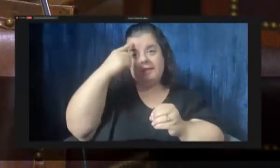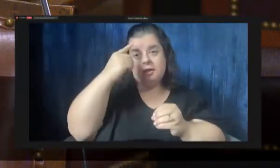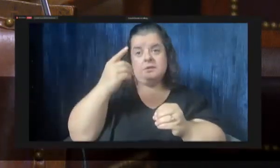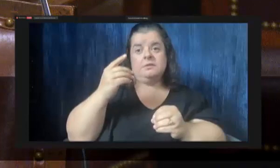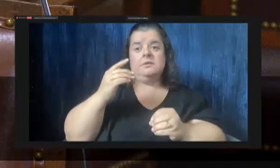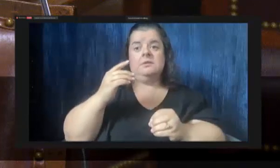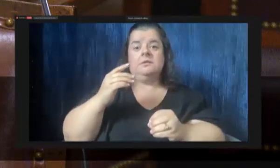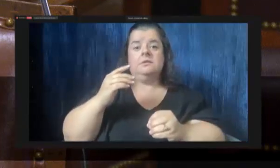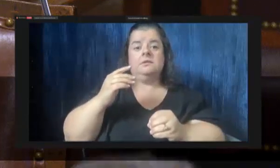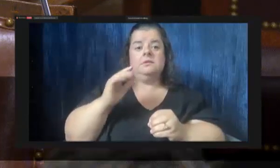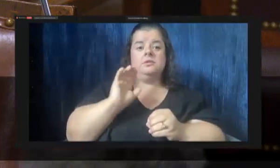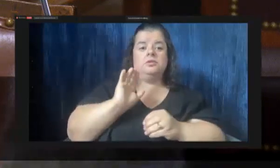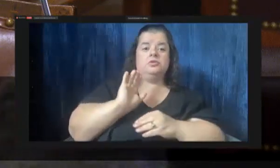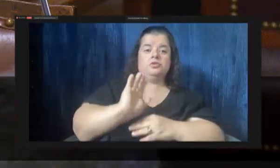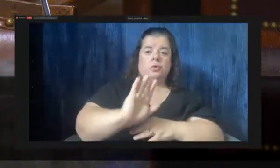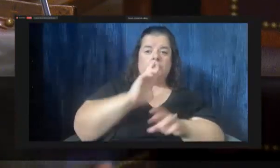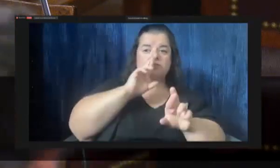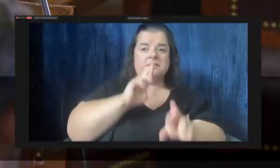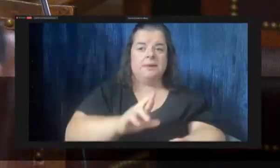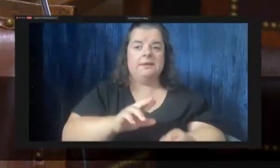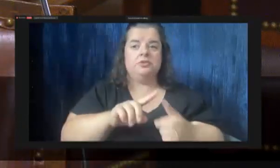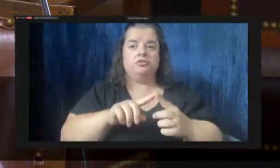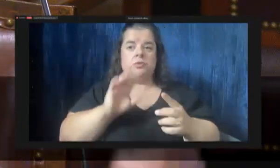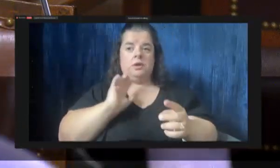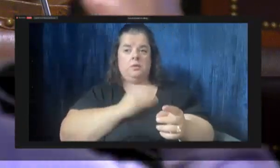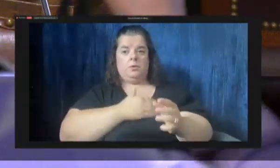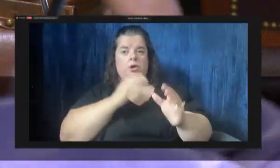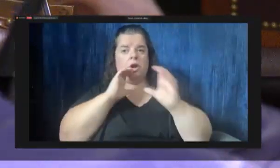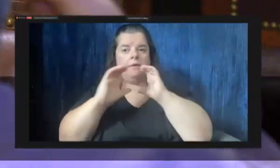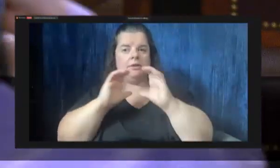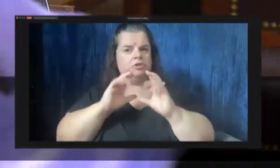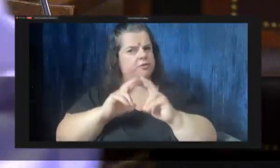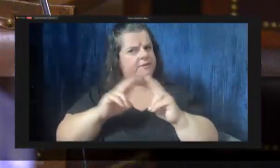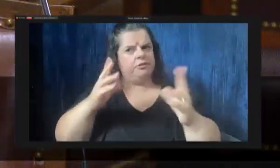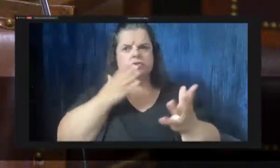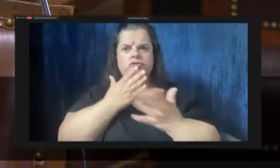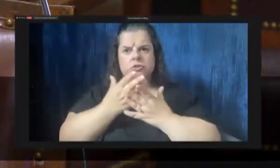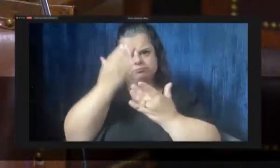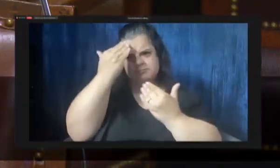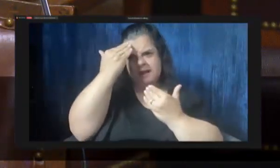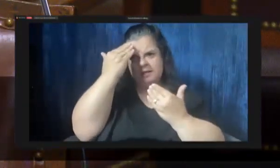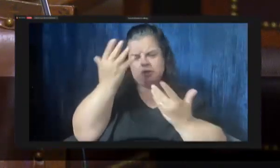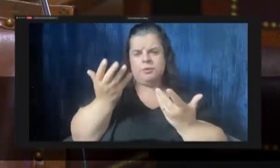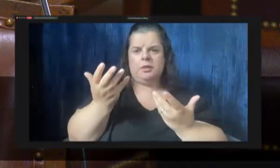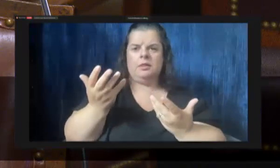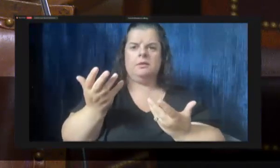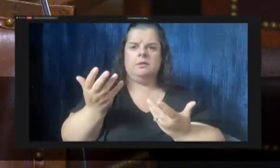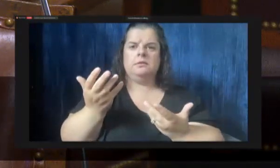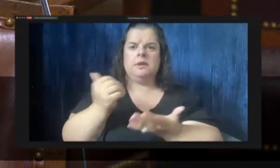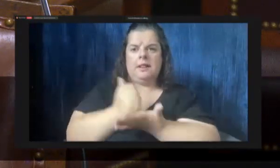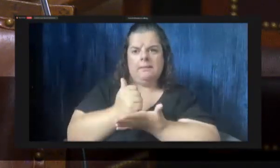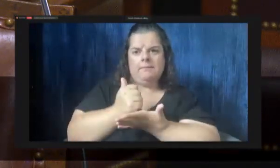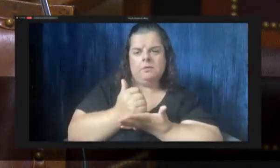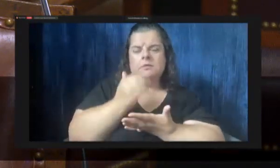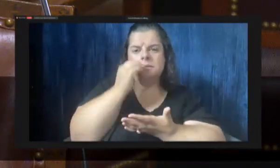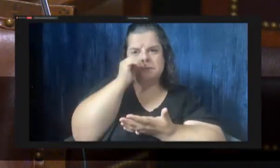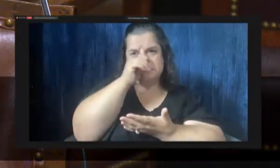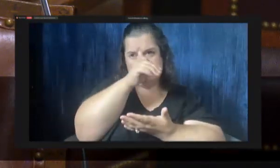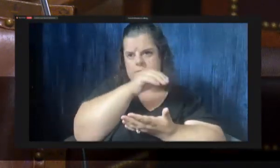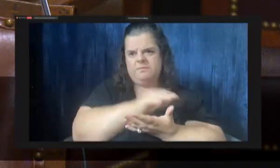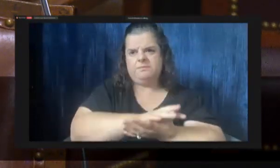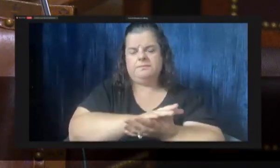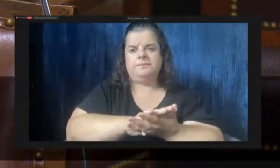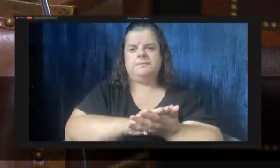I thought your responses to the conversation were very enlightened. I found them to be very spot on.